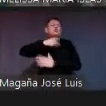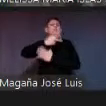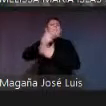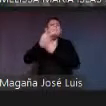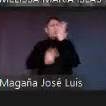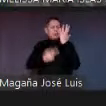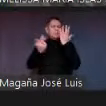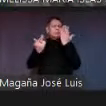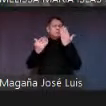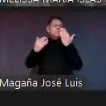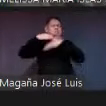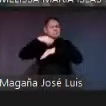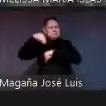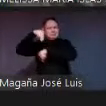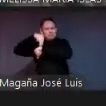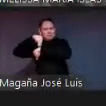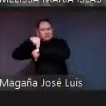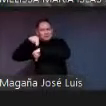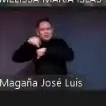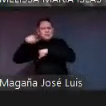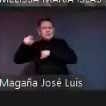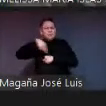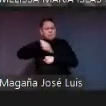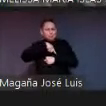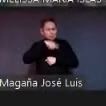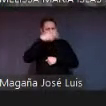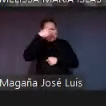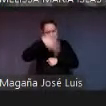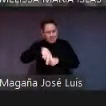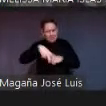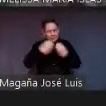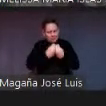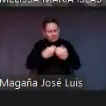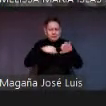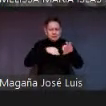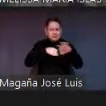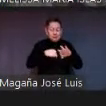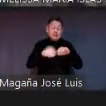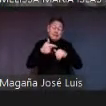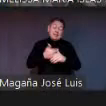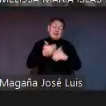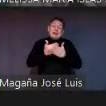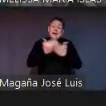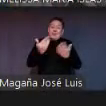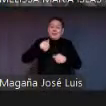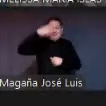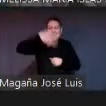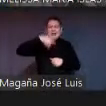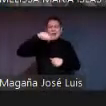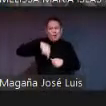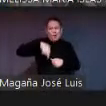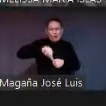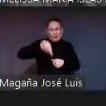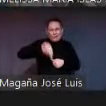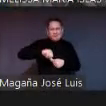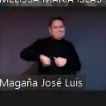in Mexico, and I'm looking forward to an interesting and engaging session today. Thank you very much.